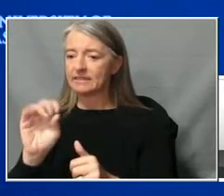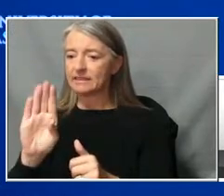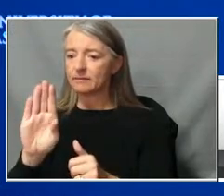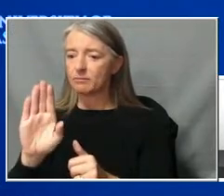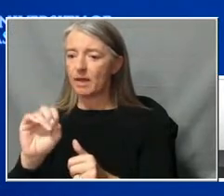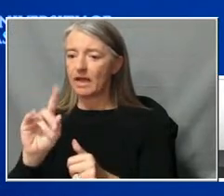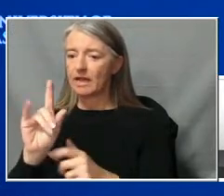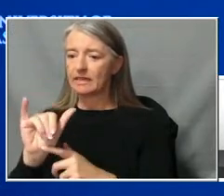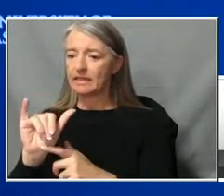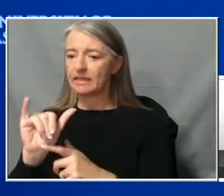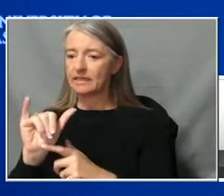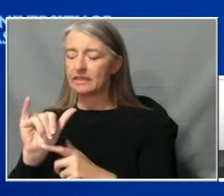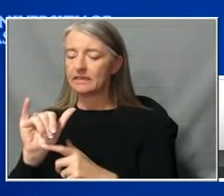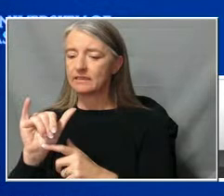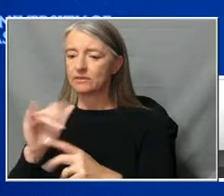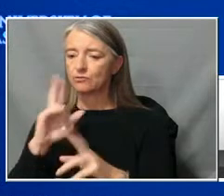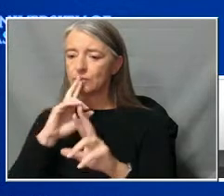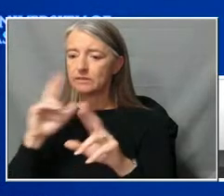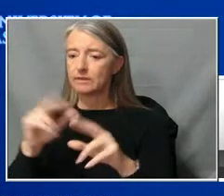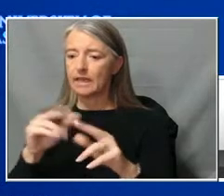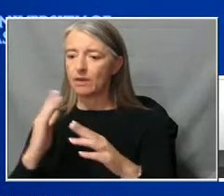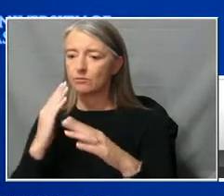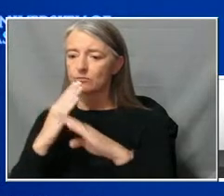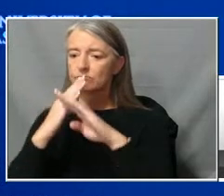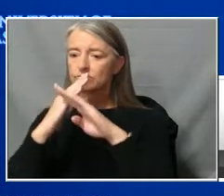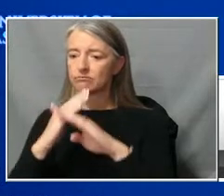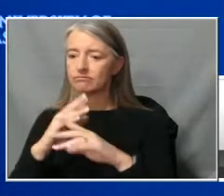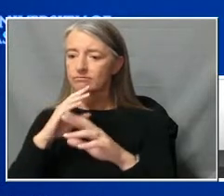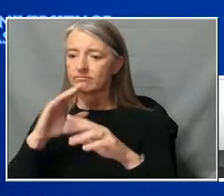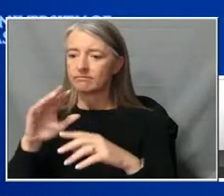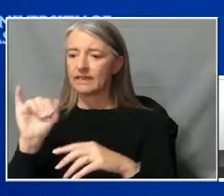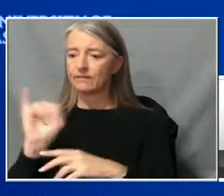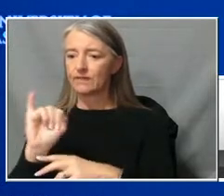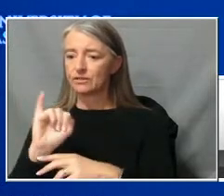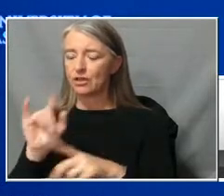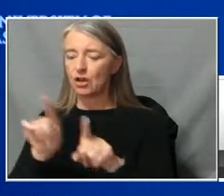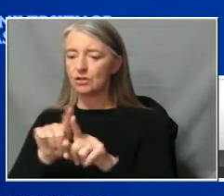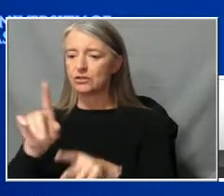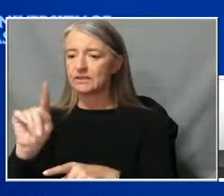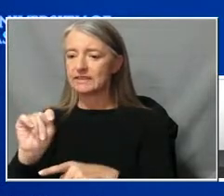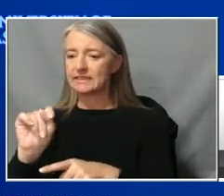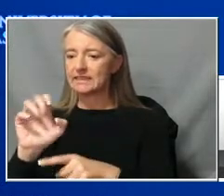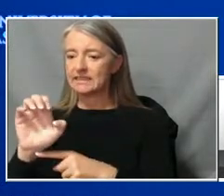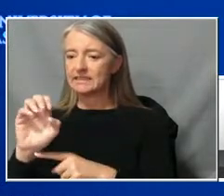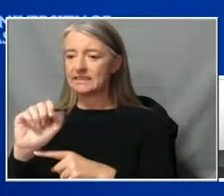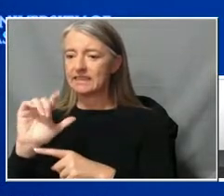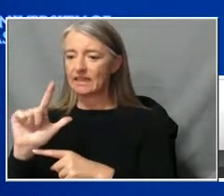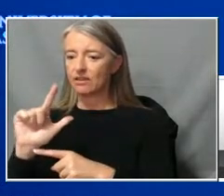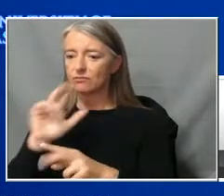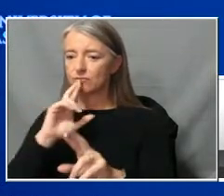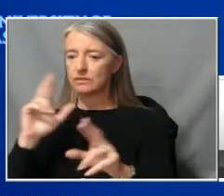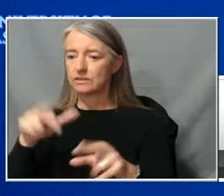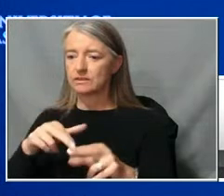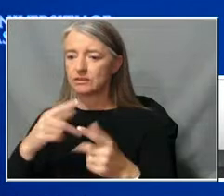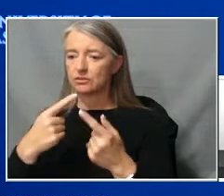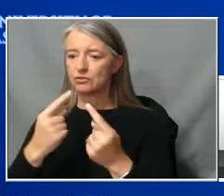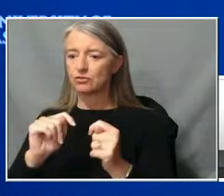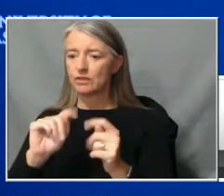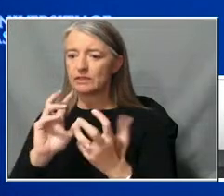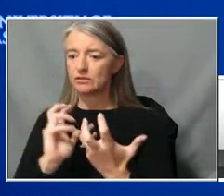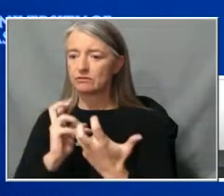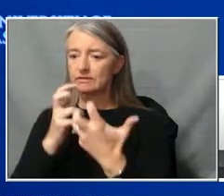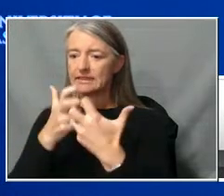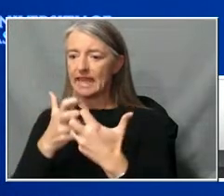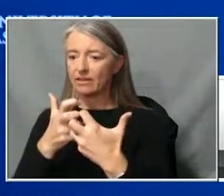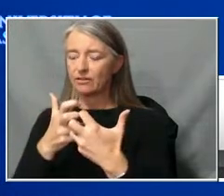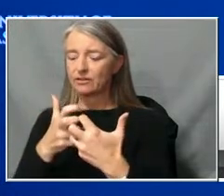reduce infection, but also maintain those good T-cell responses. And if we could start to tailor it as the viral viral